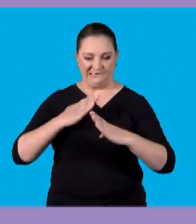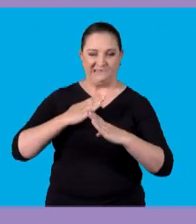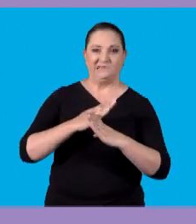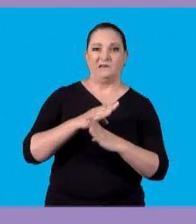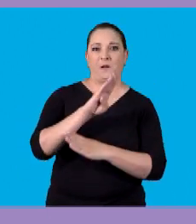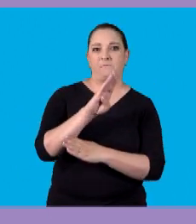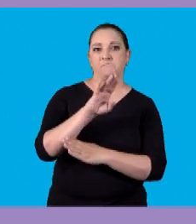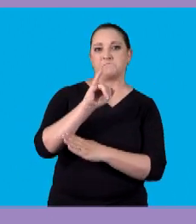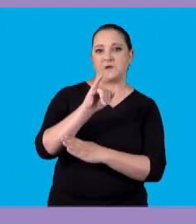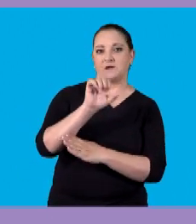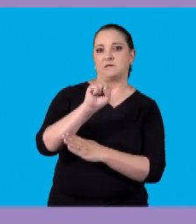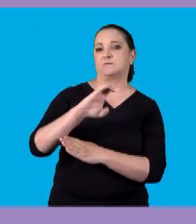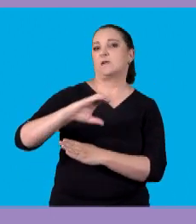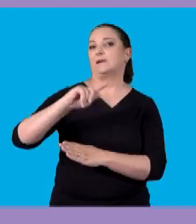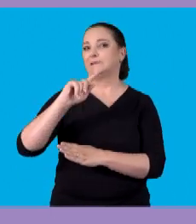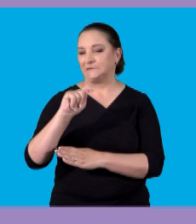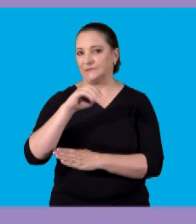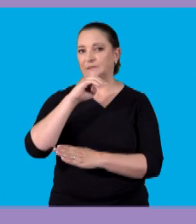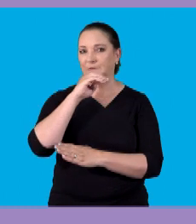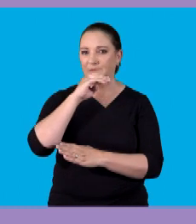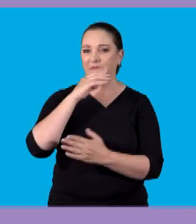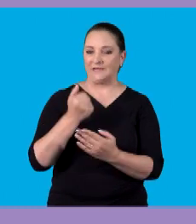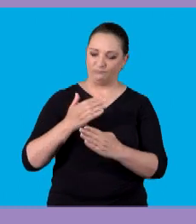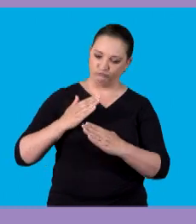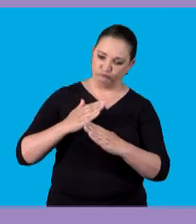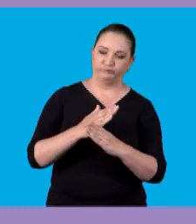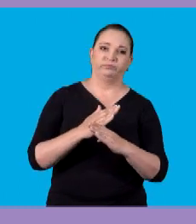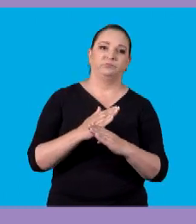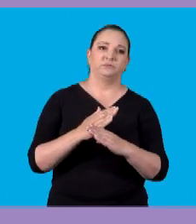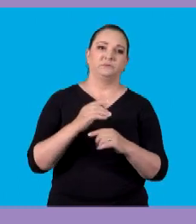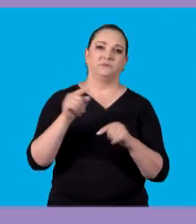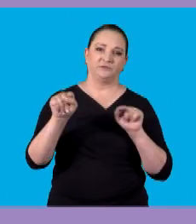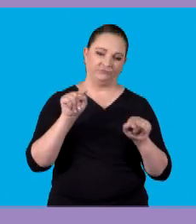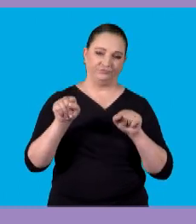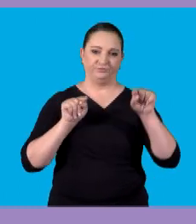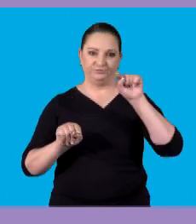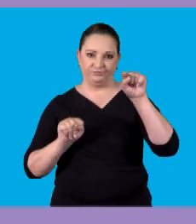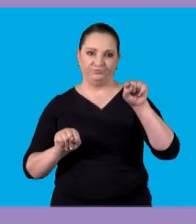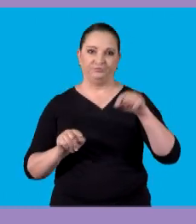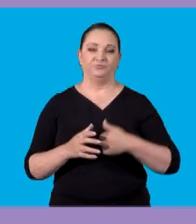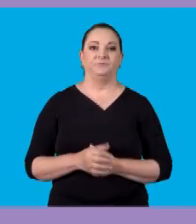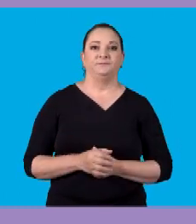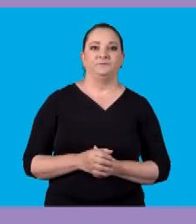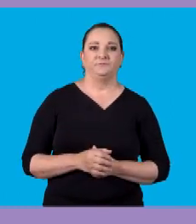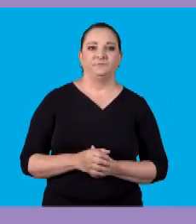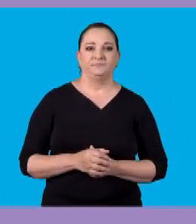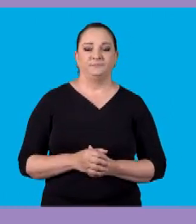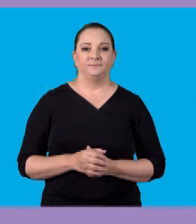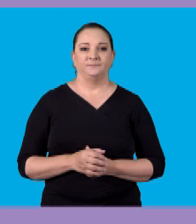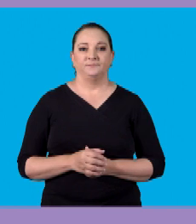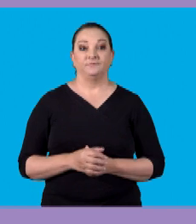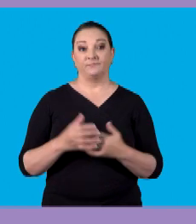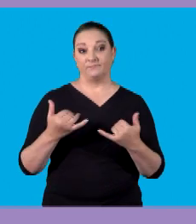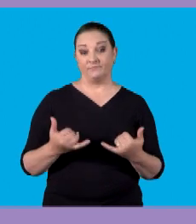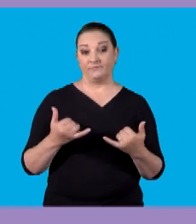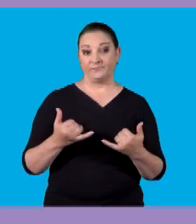They bisect each other. So the angles, opposite angles are equal, and then the diagonals, they bisect each